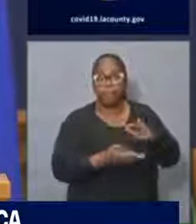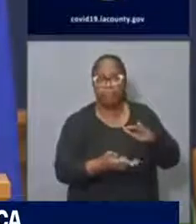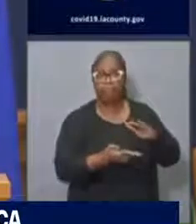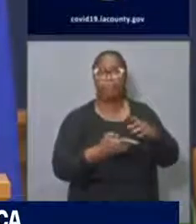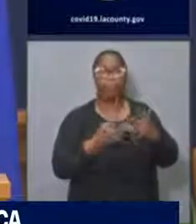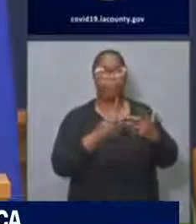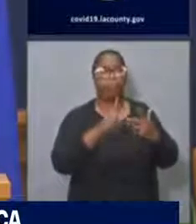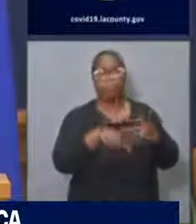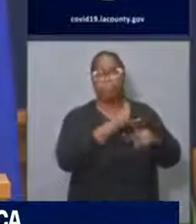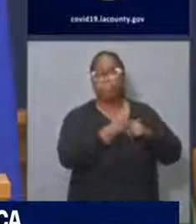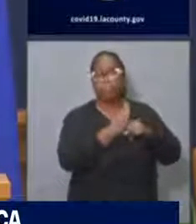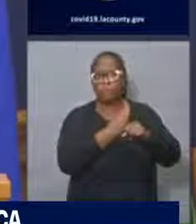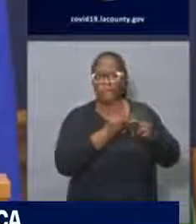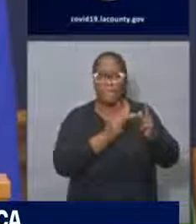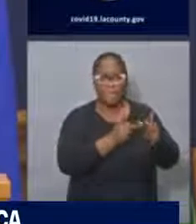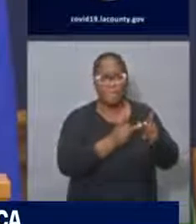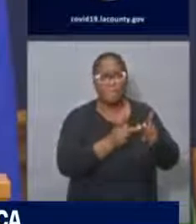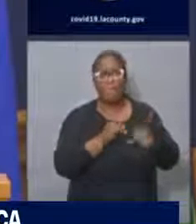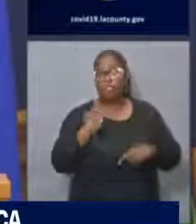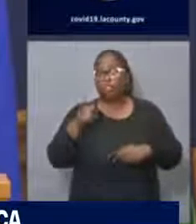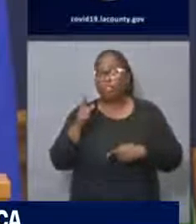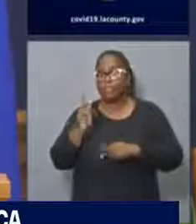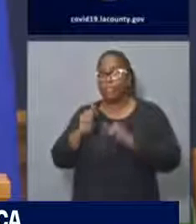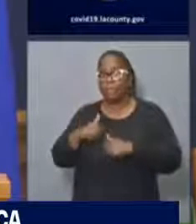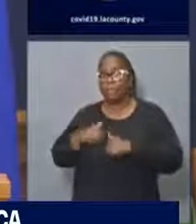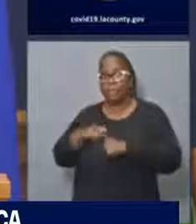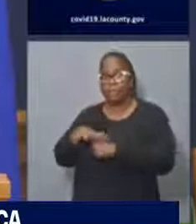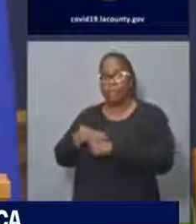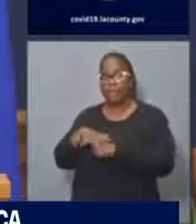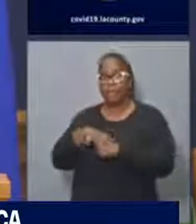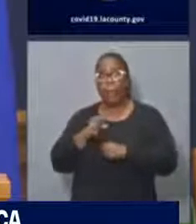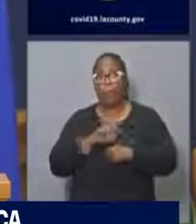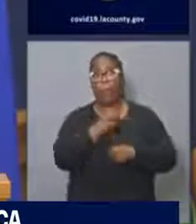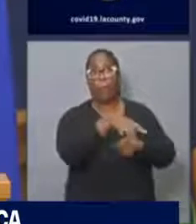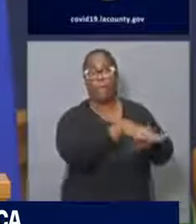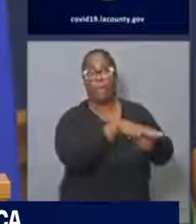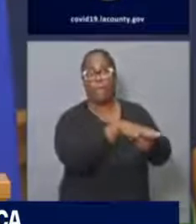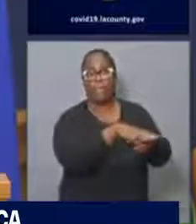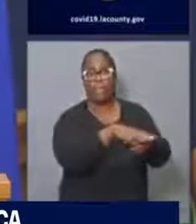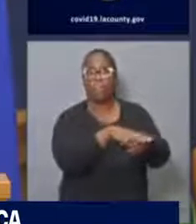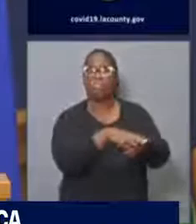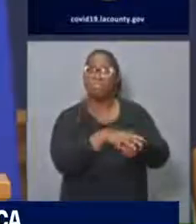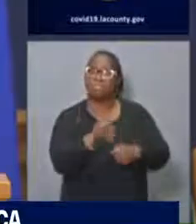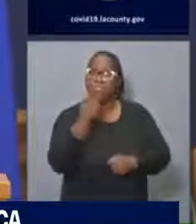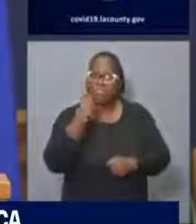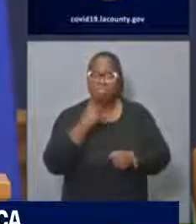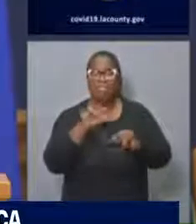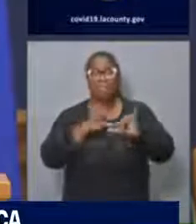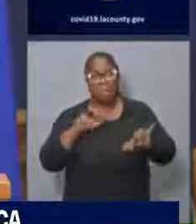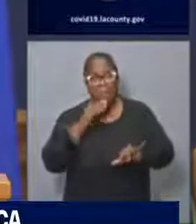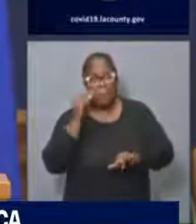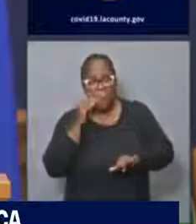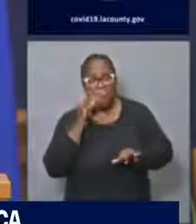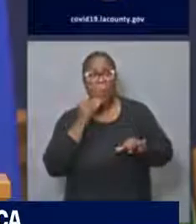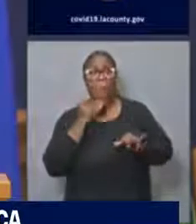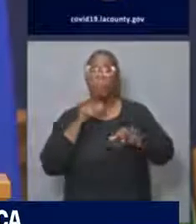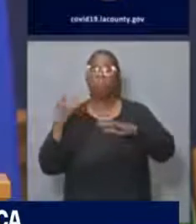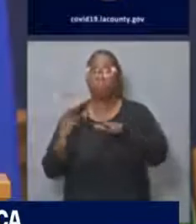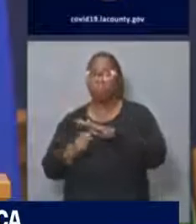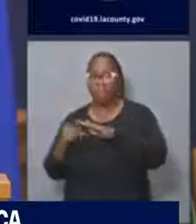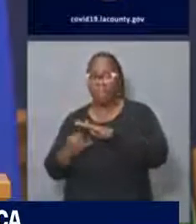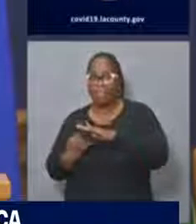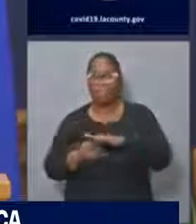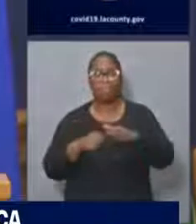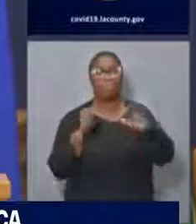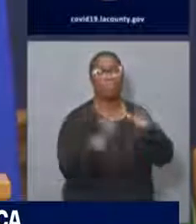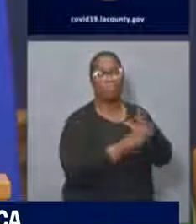basic things: wear a mask, stay at home, isolate when sick, quarantine for the full 14 days regardless of the test result. All of these